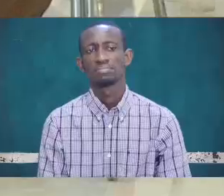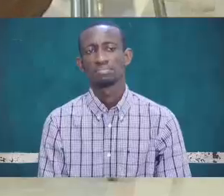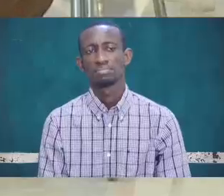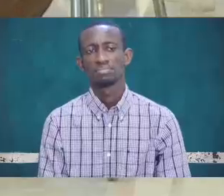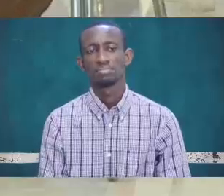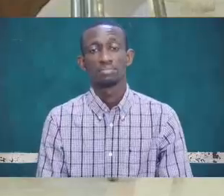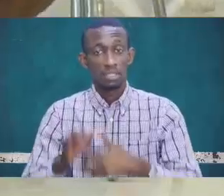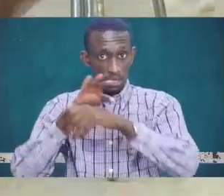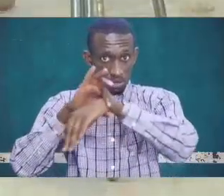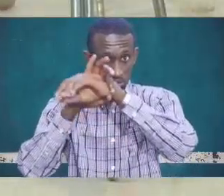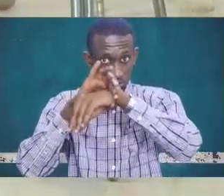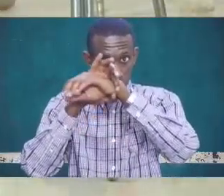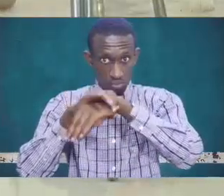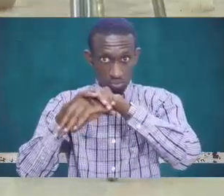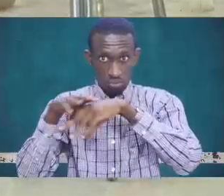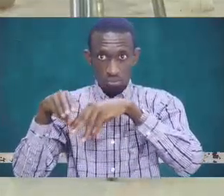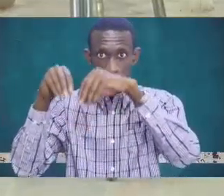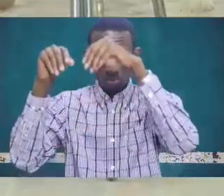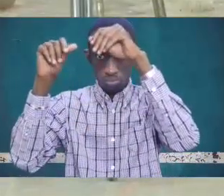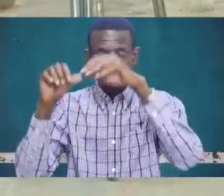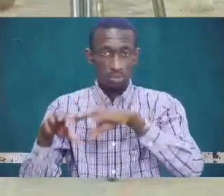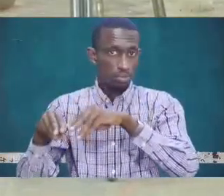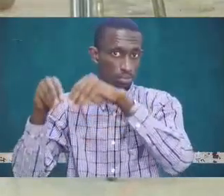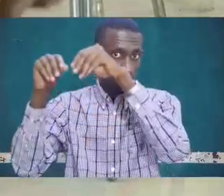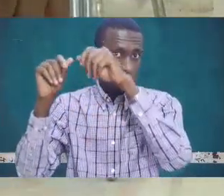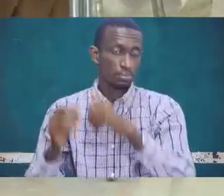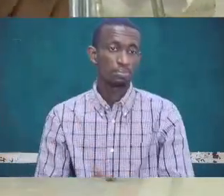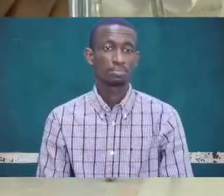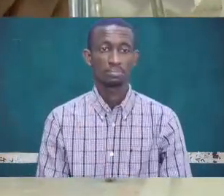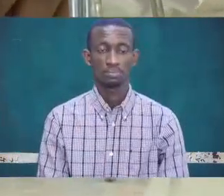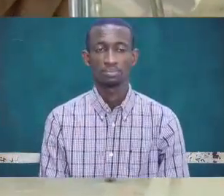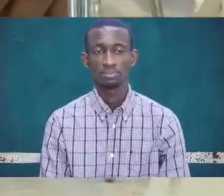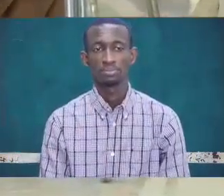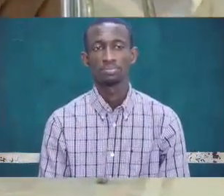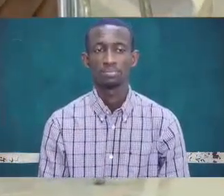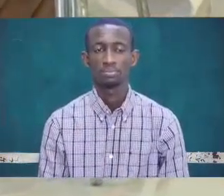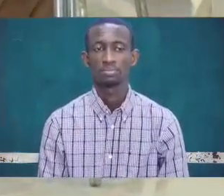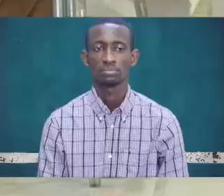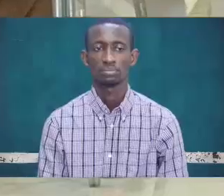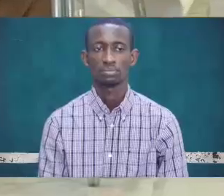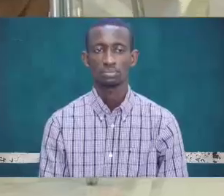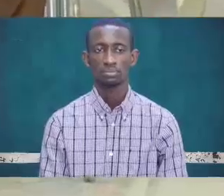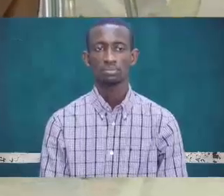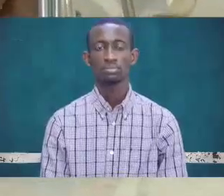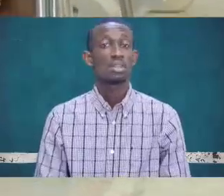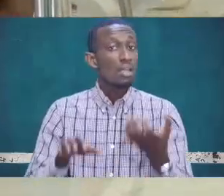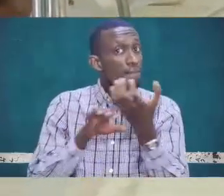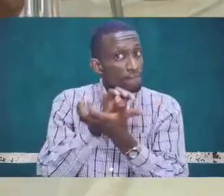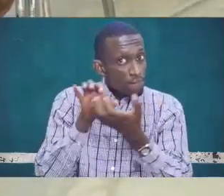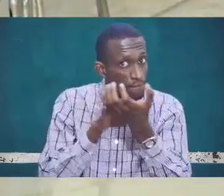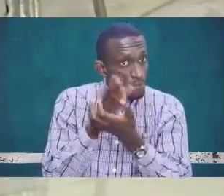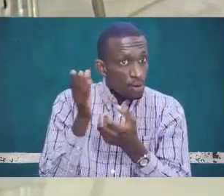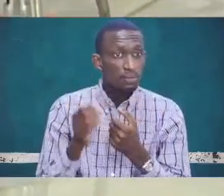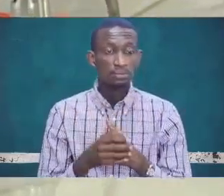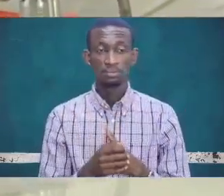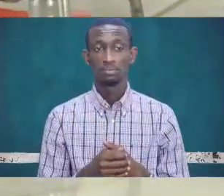mixed together. So when they are mixed together here, this is a